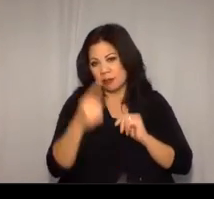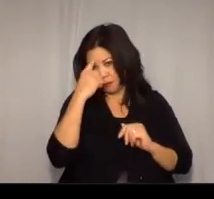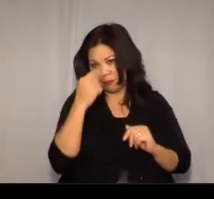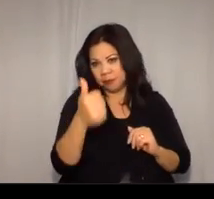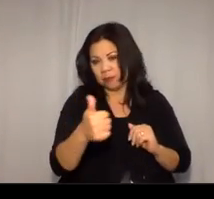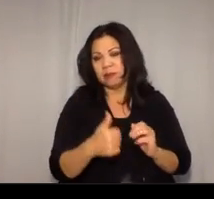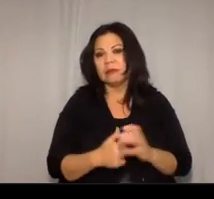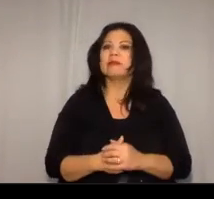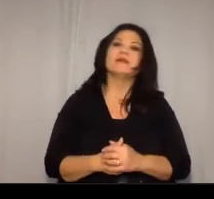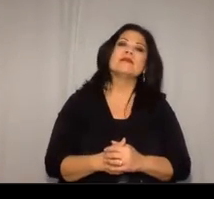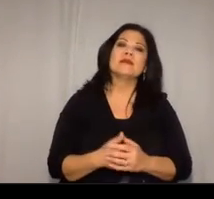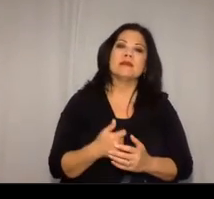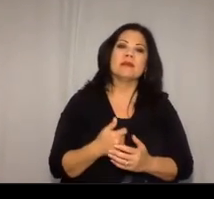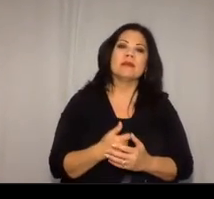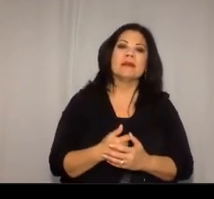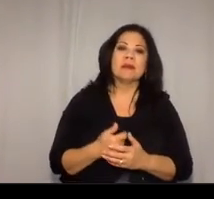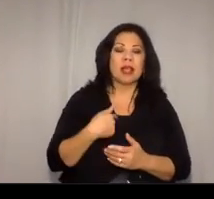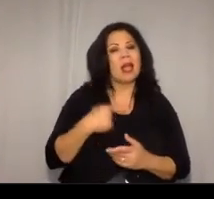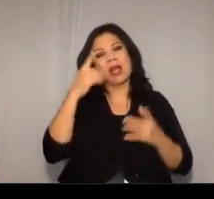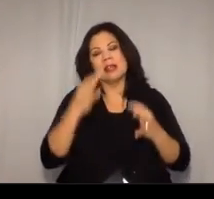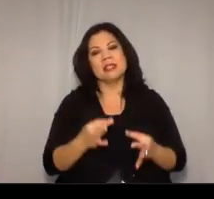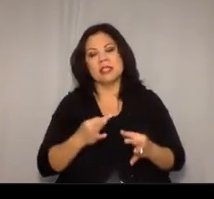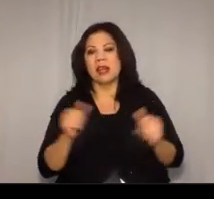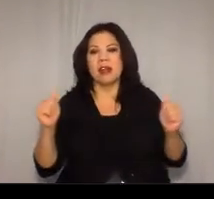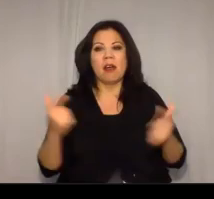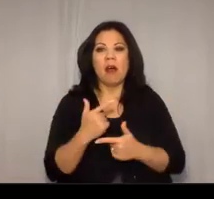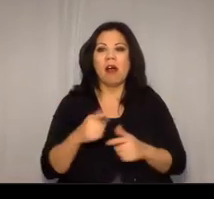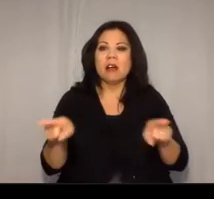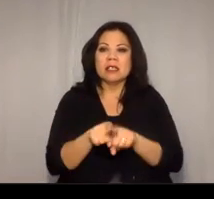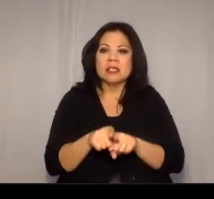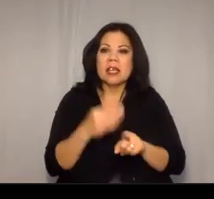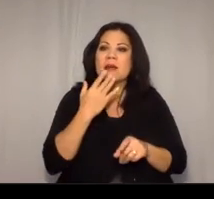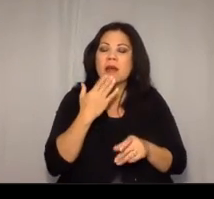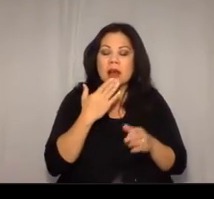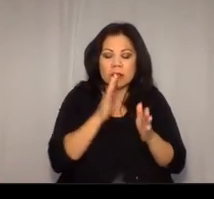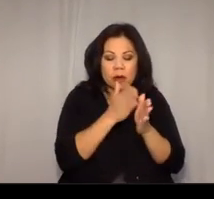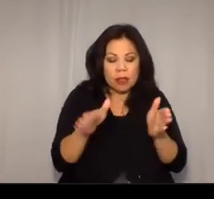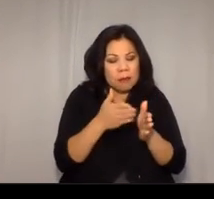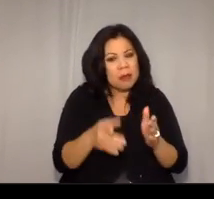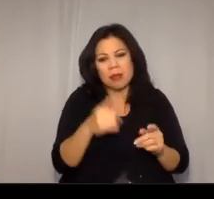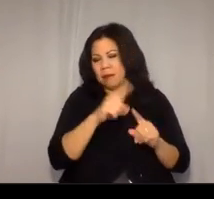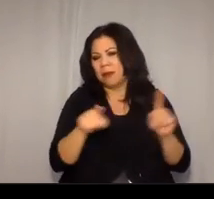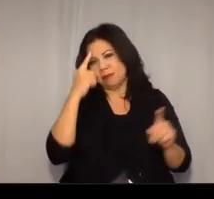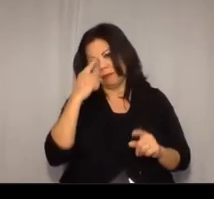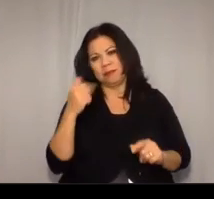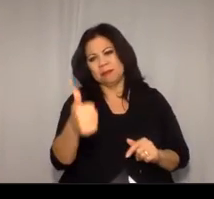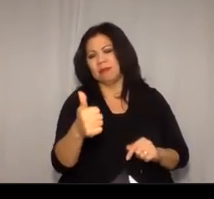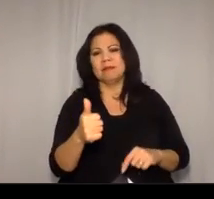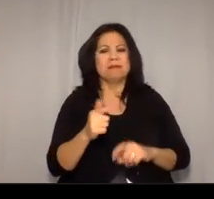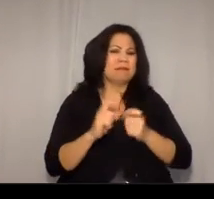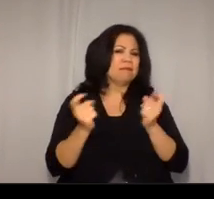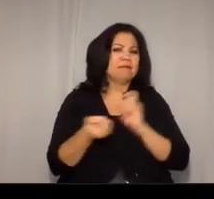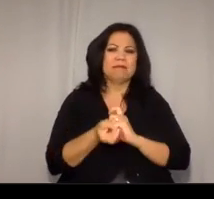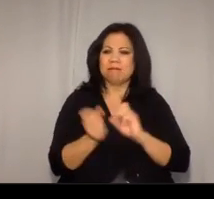have the beads be all the same color between the flowers, but you absolutely do not have to do that. You could have 3 different beads that are different